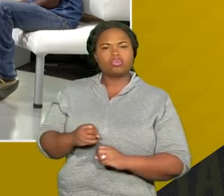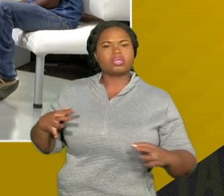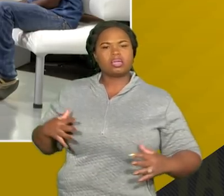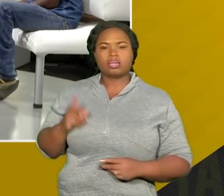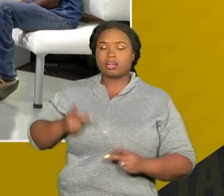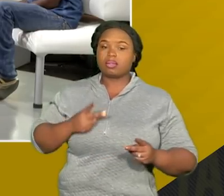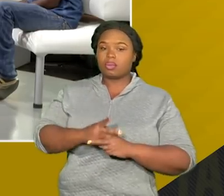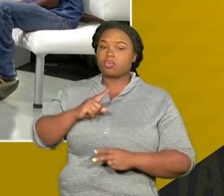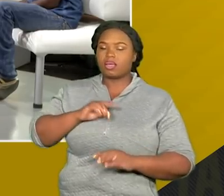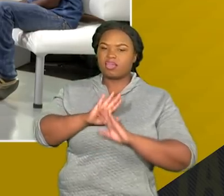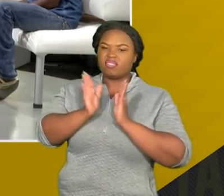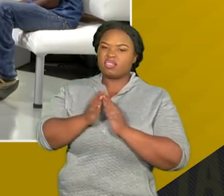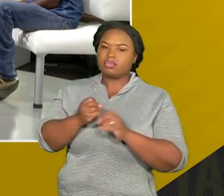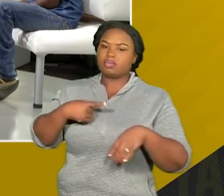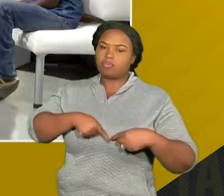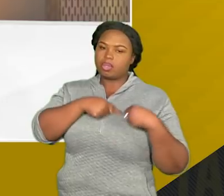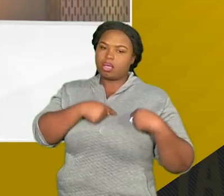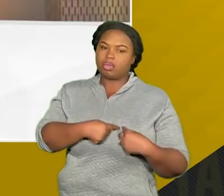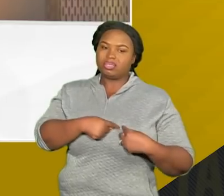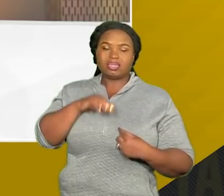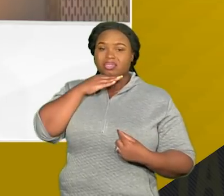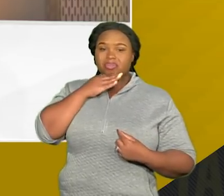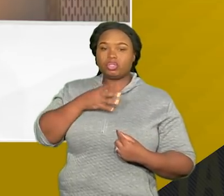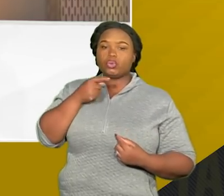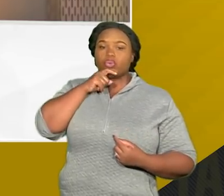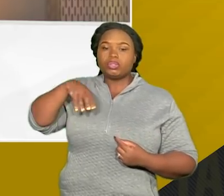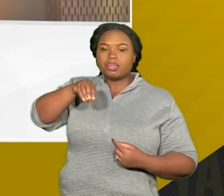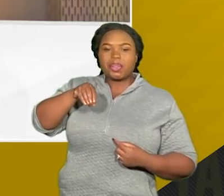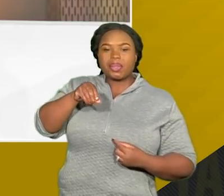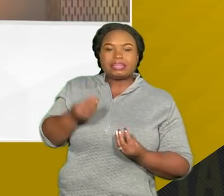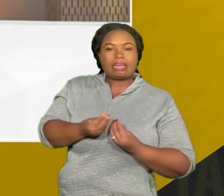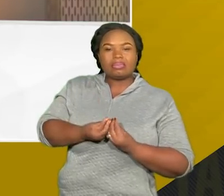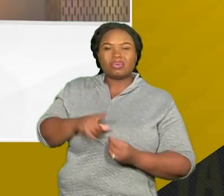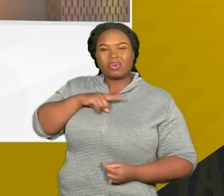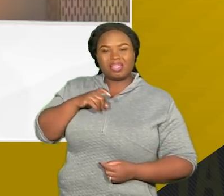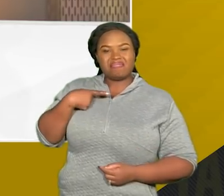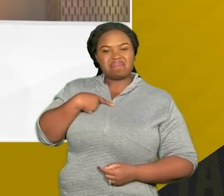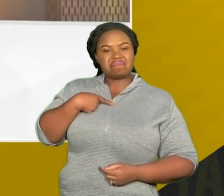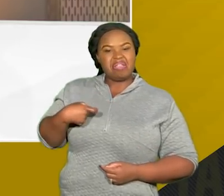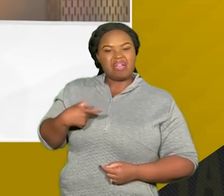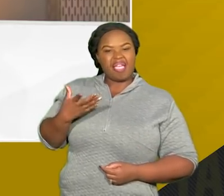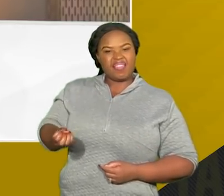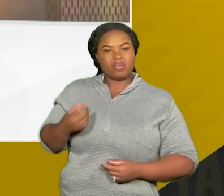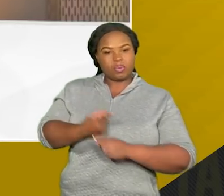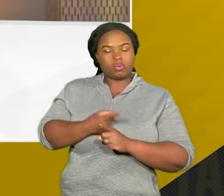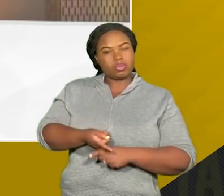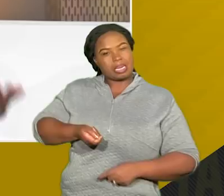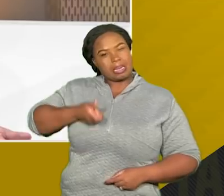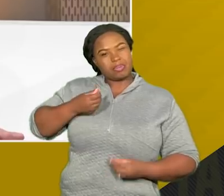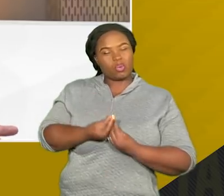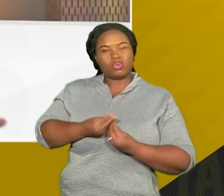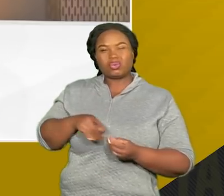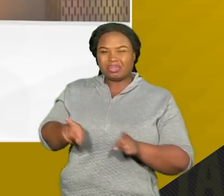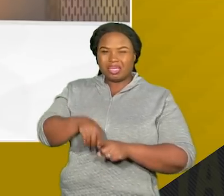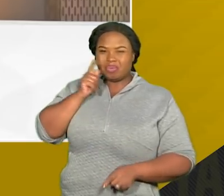buloi also starts ka pelo ya motho. Auloi fa la ka sekhari. For as long as you have an ill thought to someone else, is the easiest and the smallest version of buloi